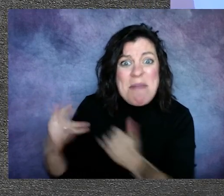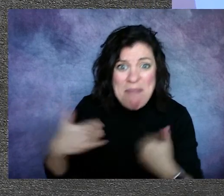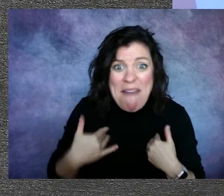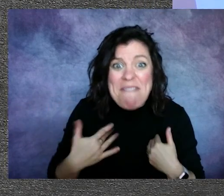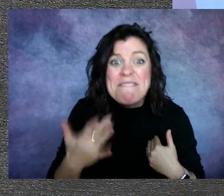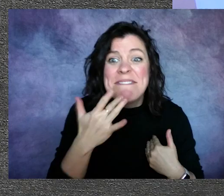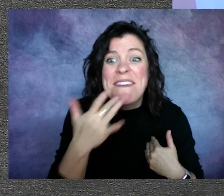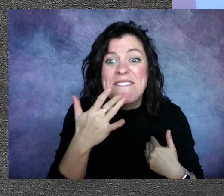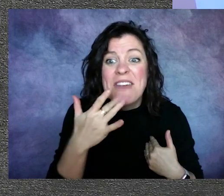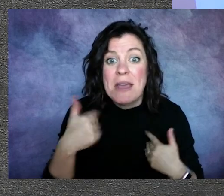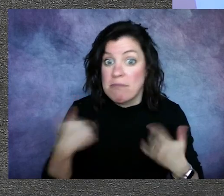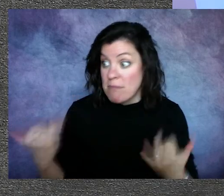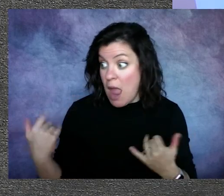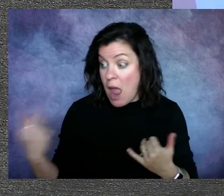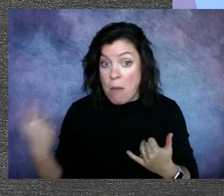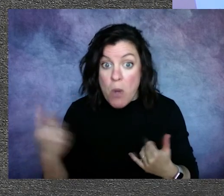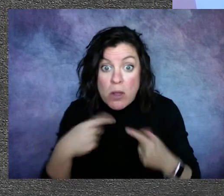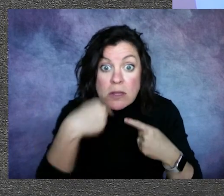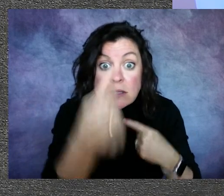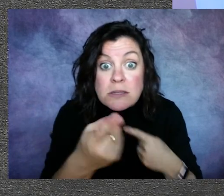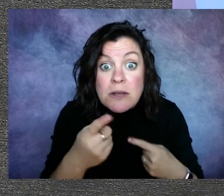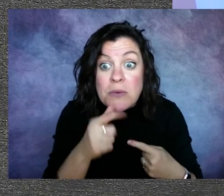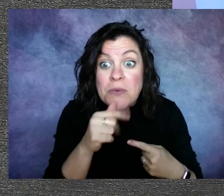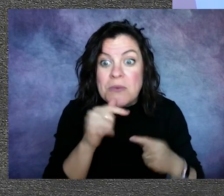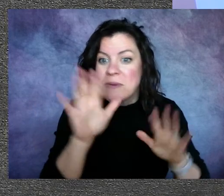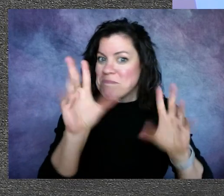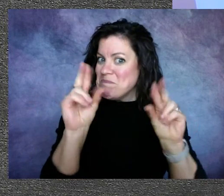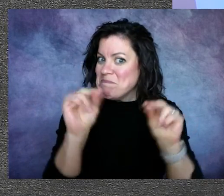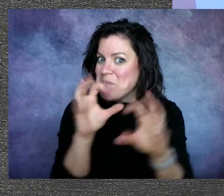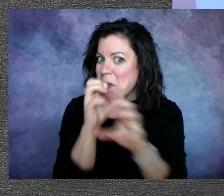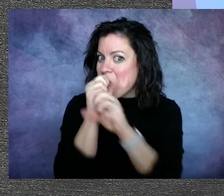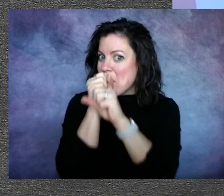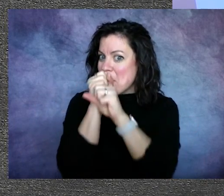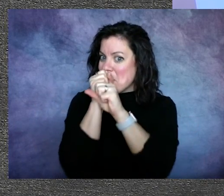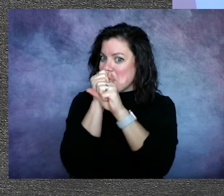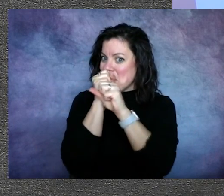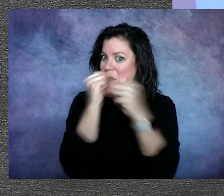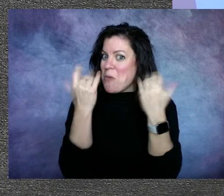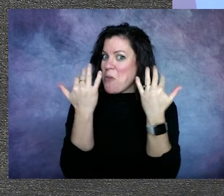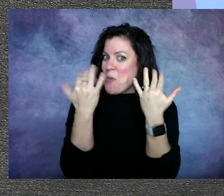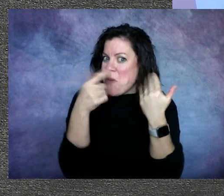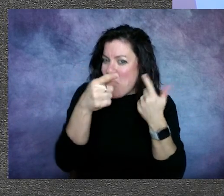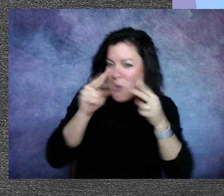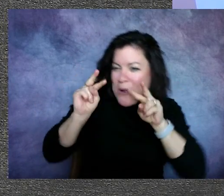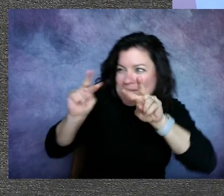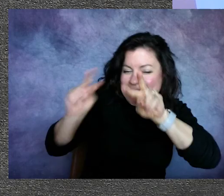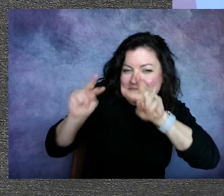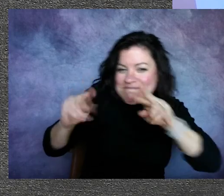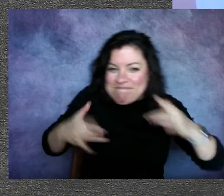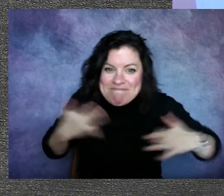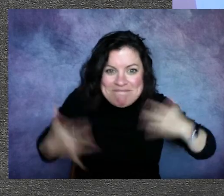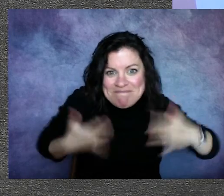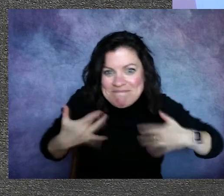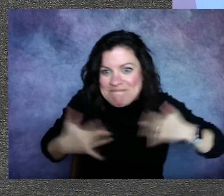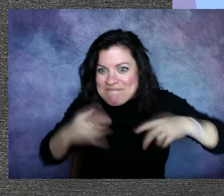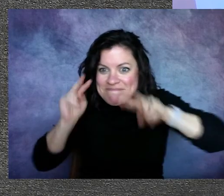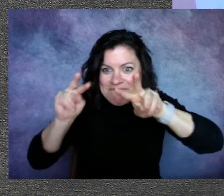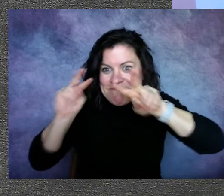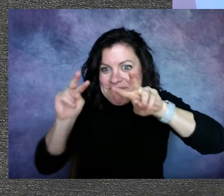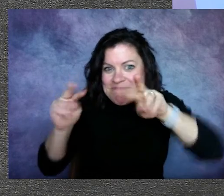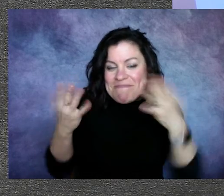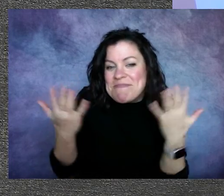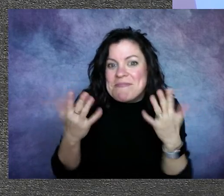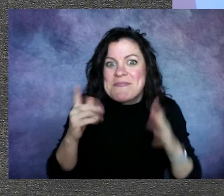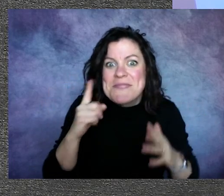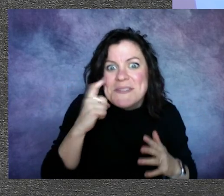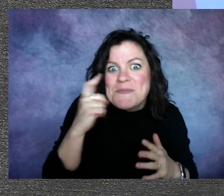we're not gonna tell you who it is yet. We're gonna keep you in suspense or anticipation. Sometimes anticipation or waiting to